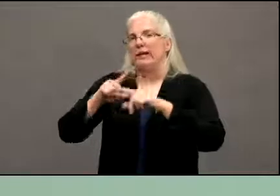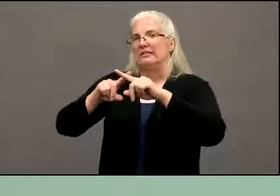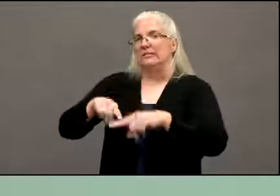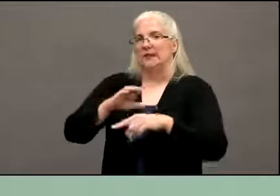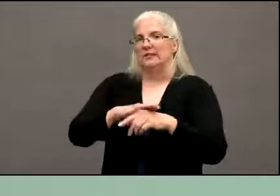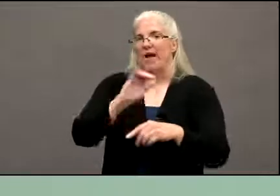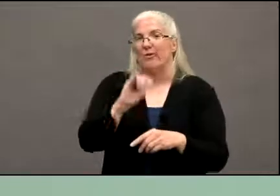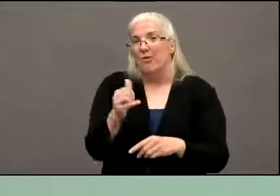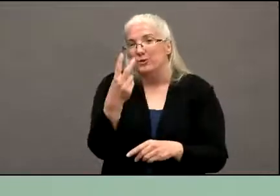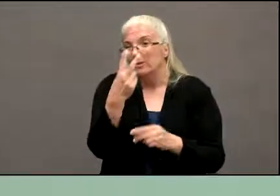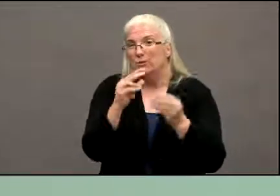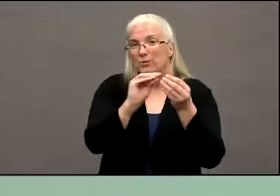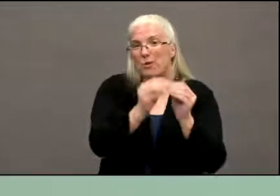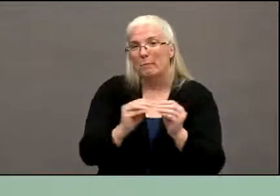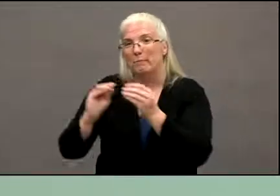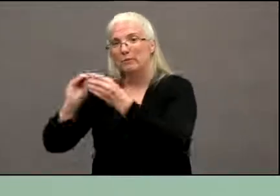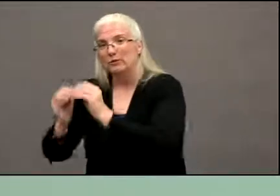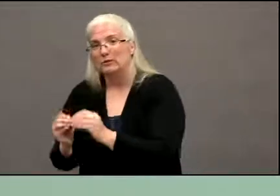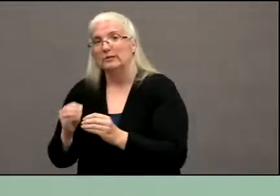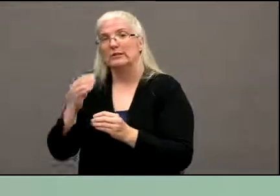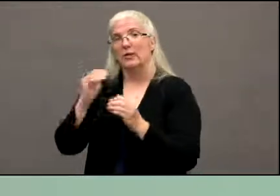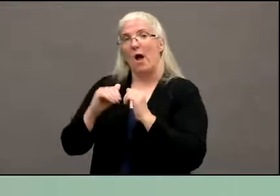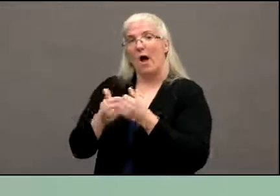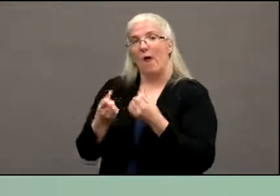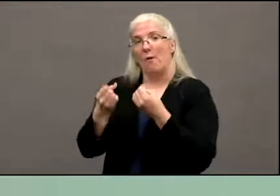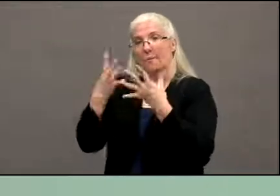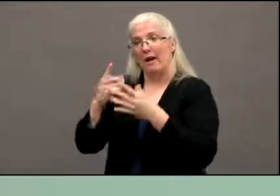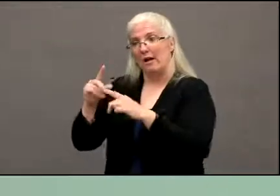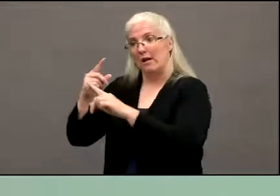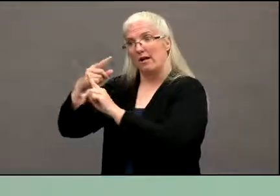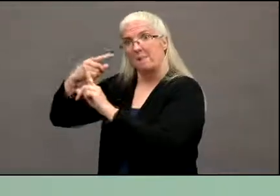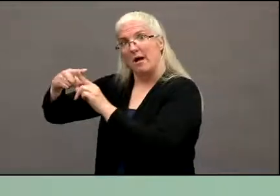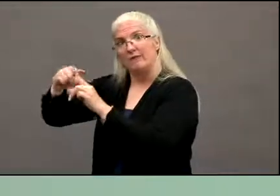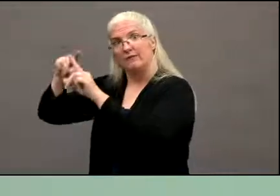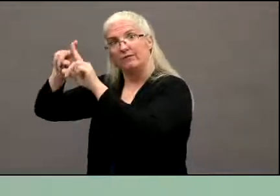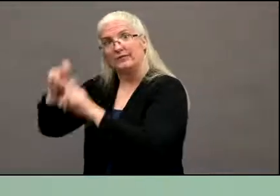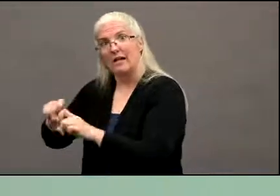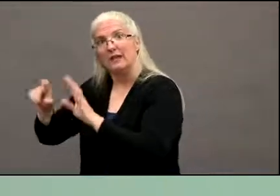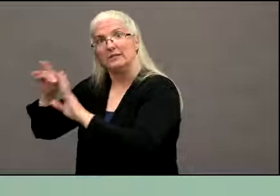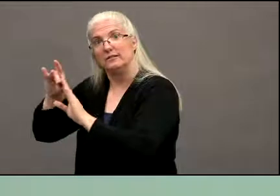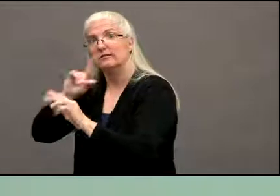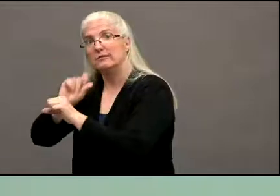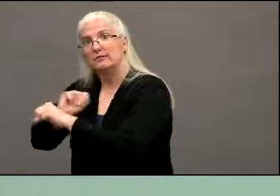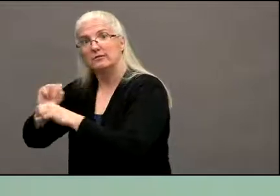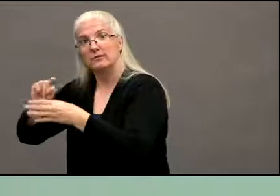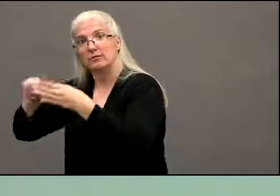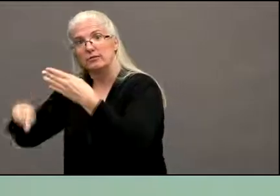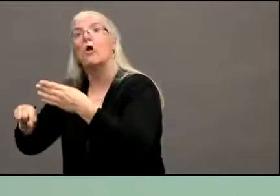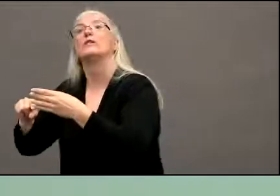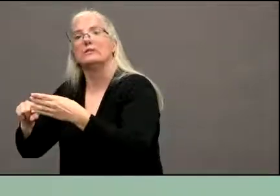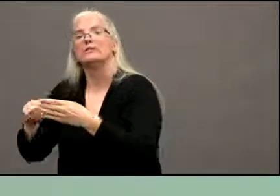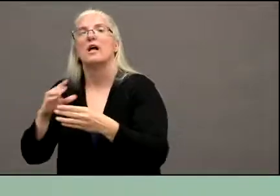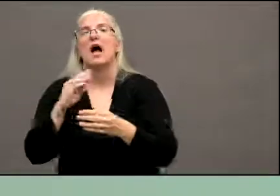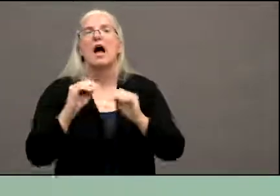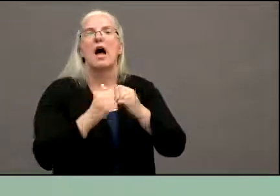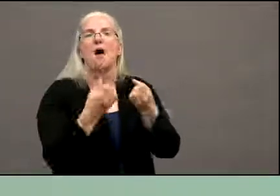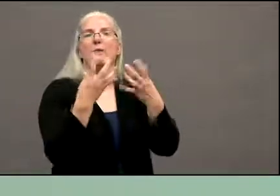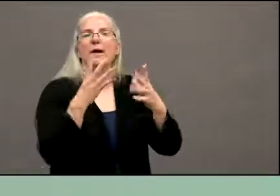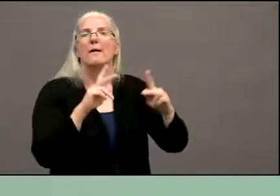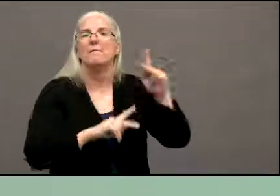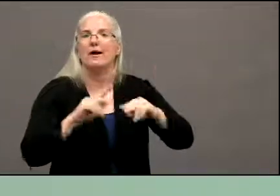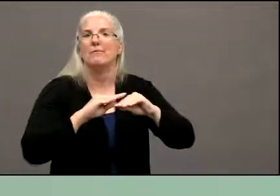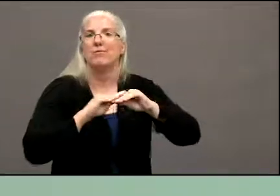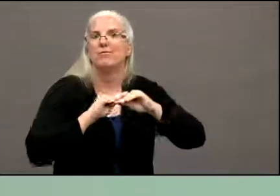denominator for the number of positive test results we get in. But it's also going to be better because the moment we know that someone is COVID positive, we can activate